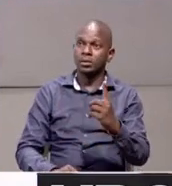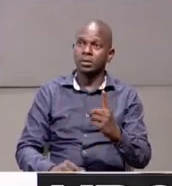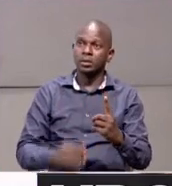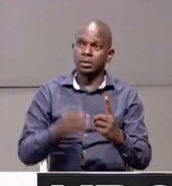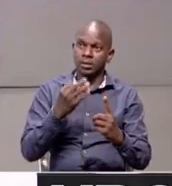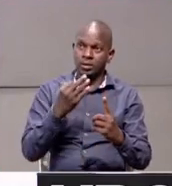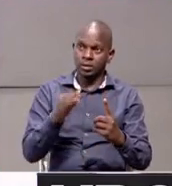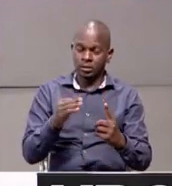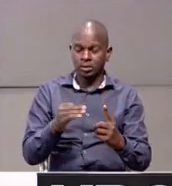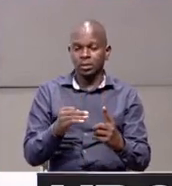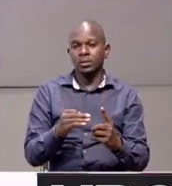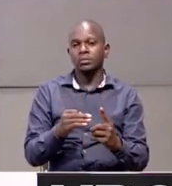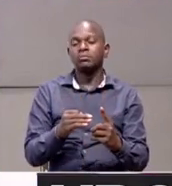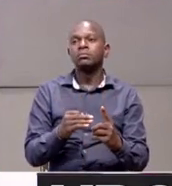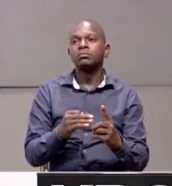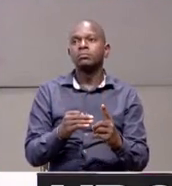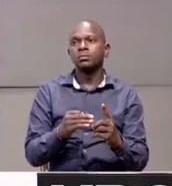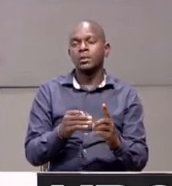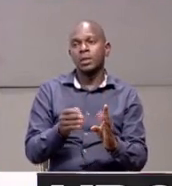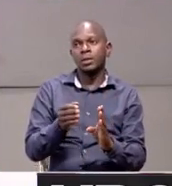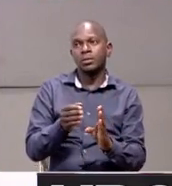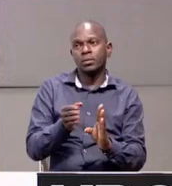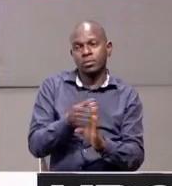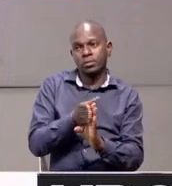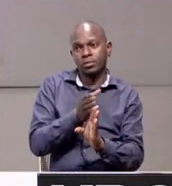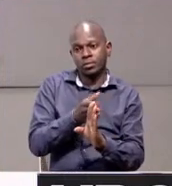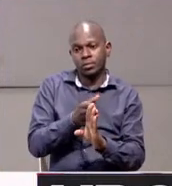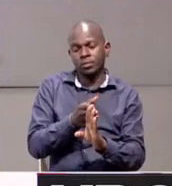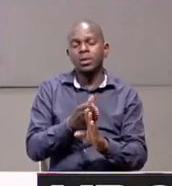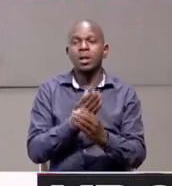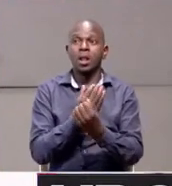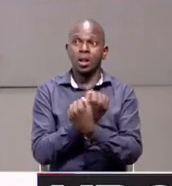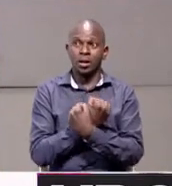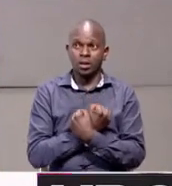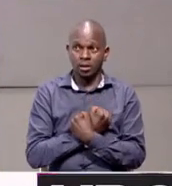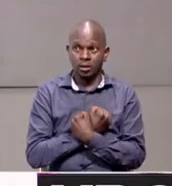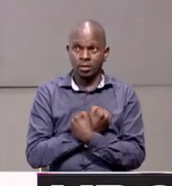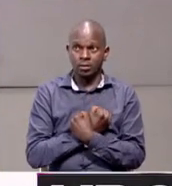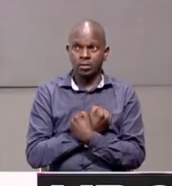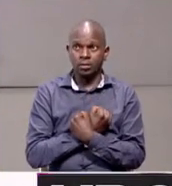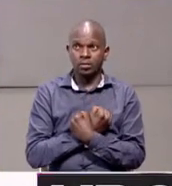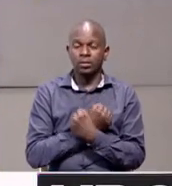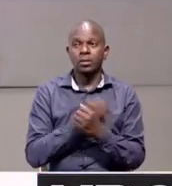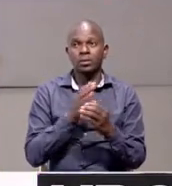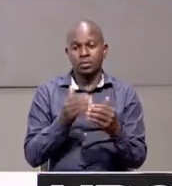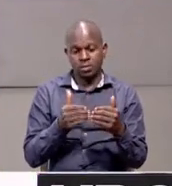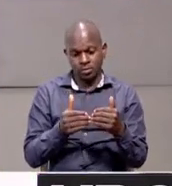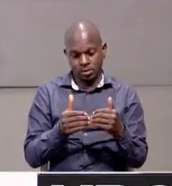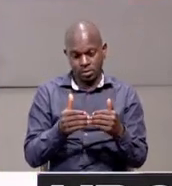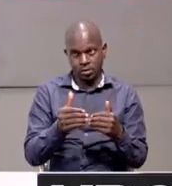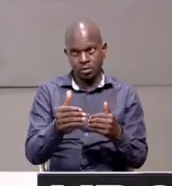wabaku akusinkanye ng'omwagadde gwe muba mwagala otuuka okusuka kaawe muli mugende mu